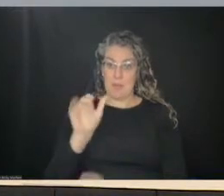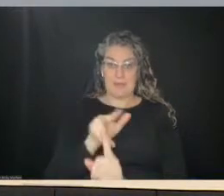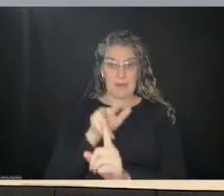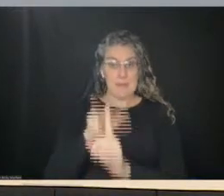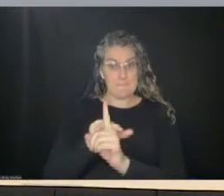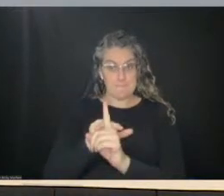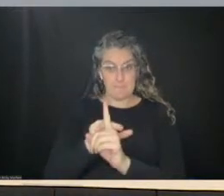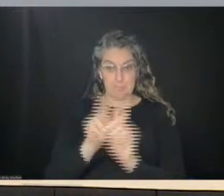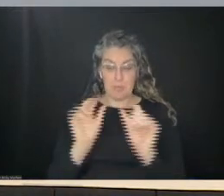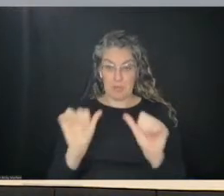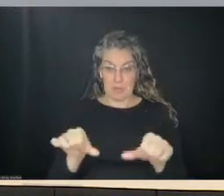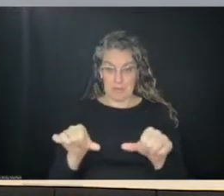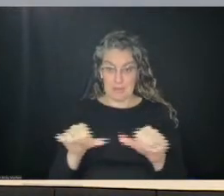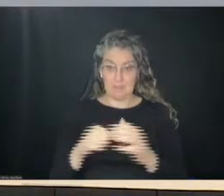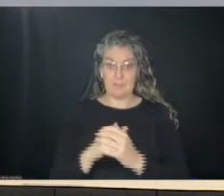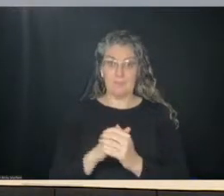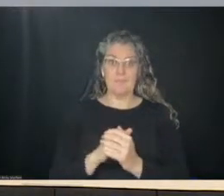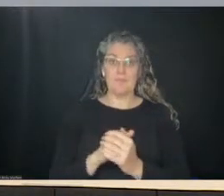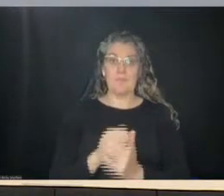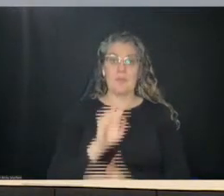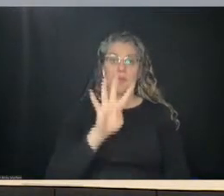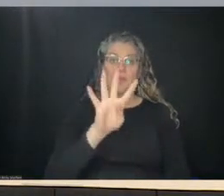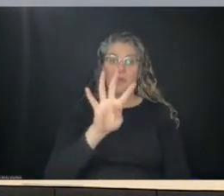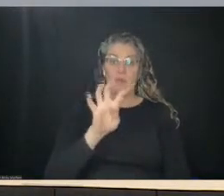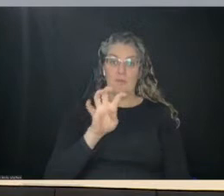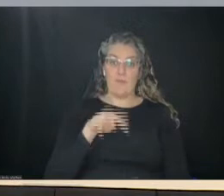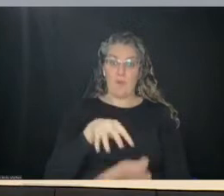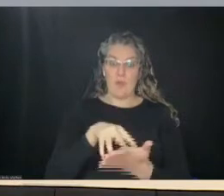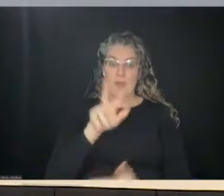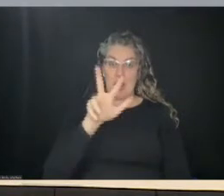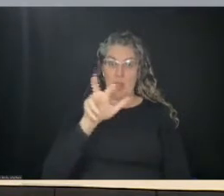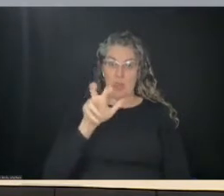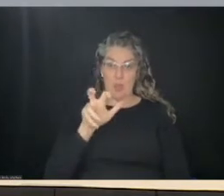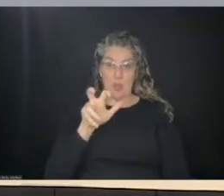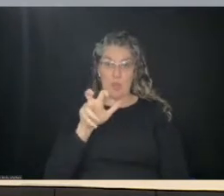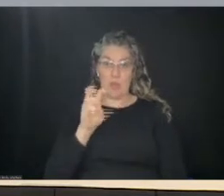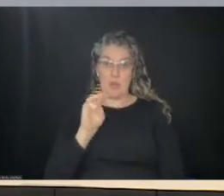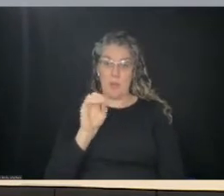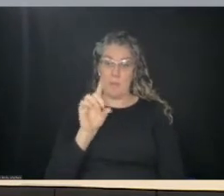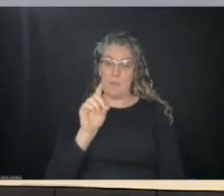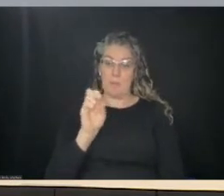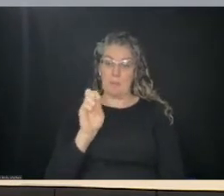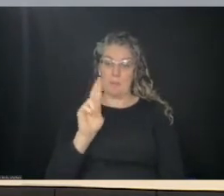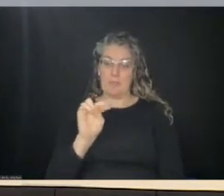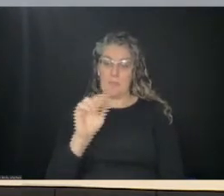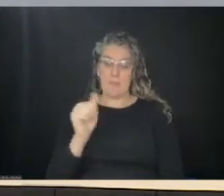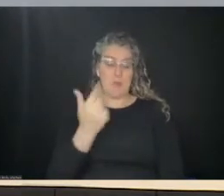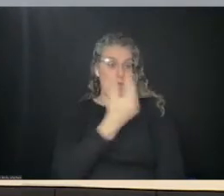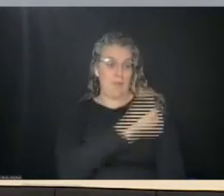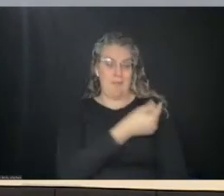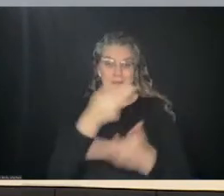Over 4,300 doses of Moderna have been administered at pharmacies in the past 2 weeks.